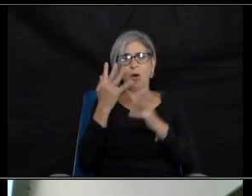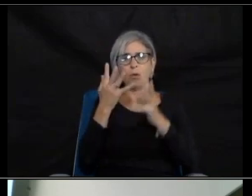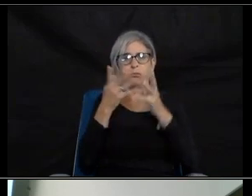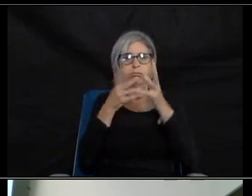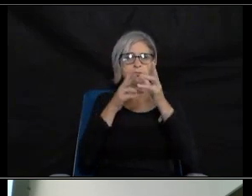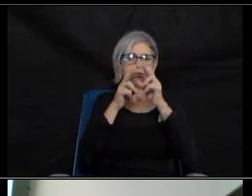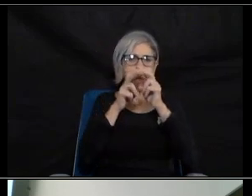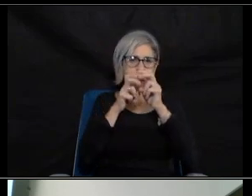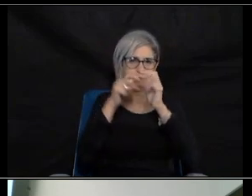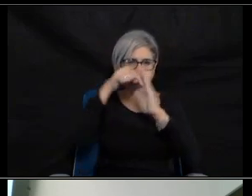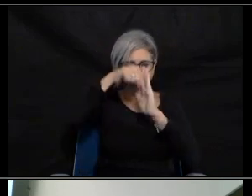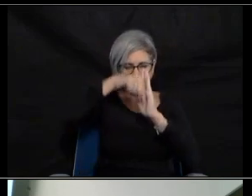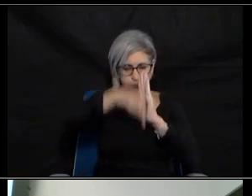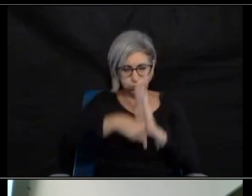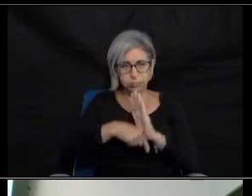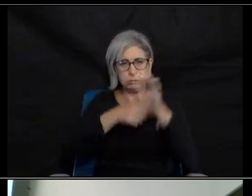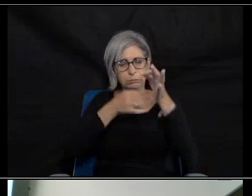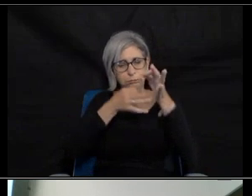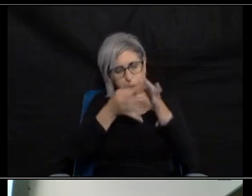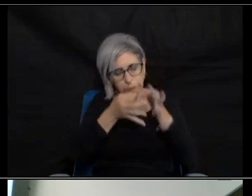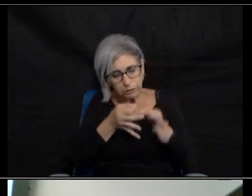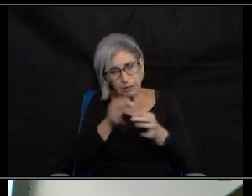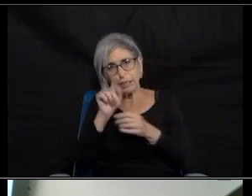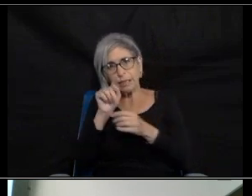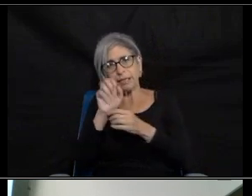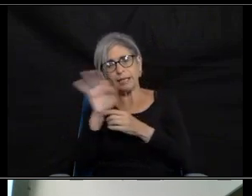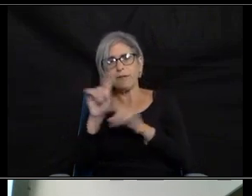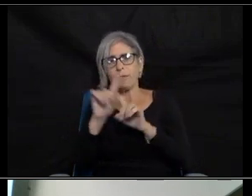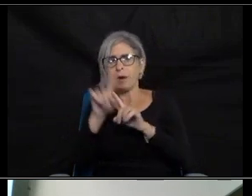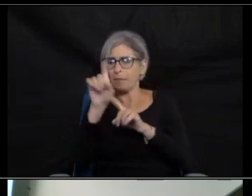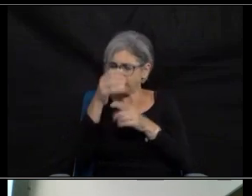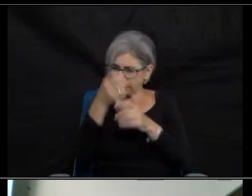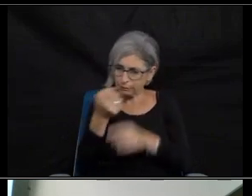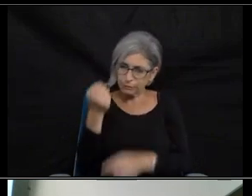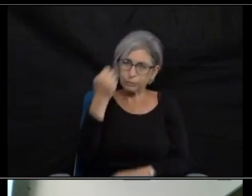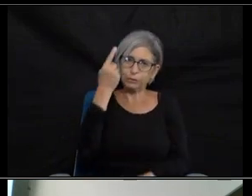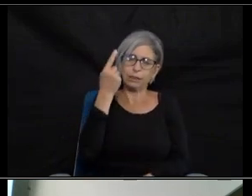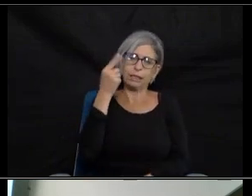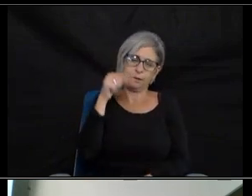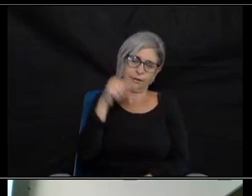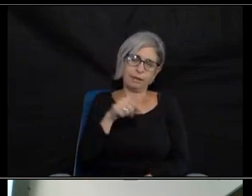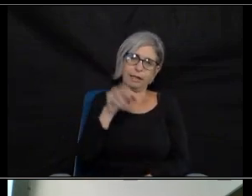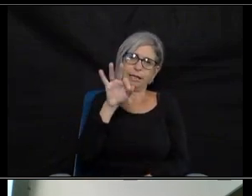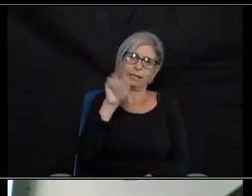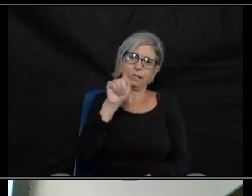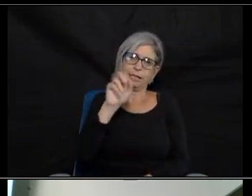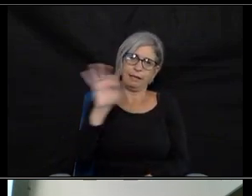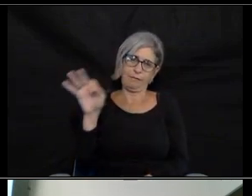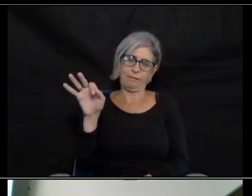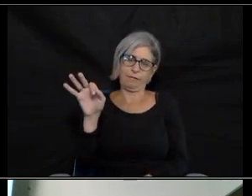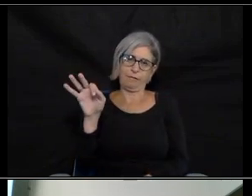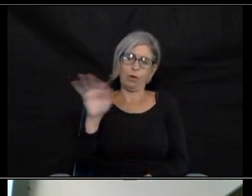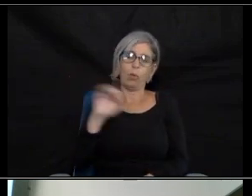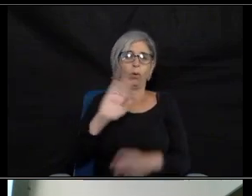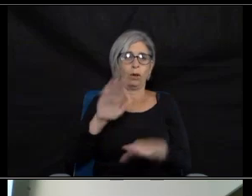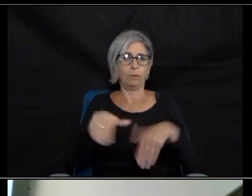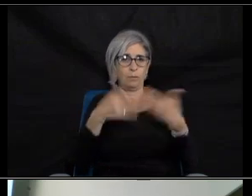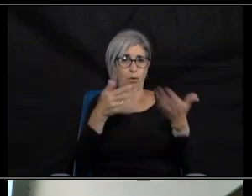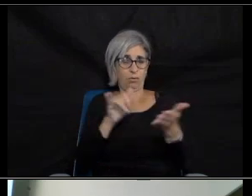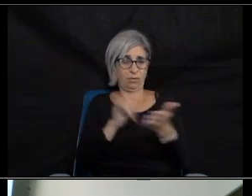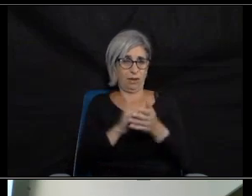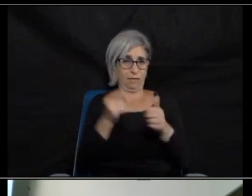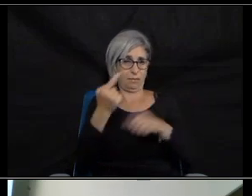know, the details of TIF, but it's essential that we all understand that. So that's what we proposed from day one.